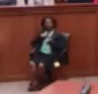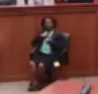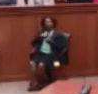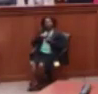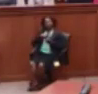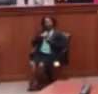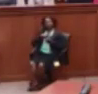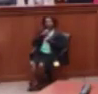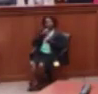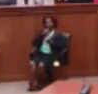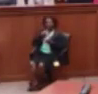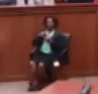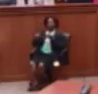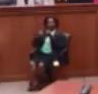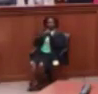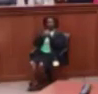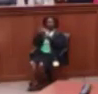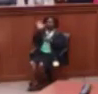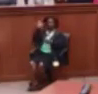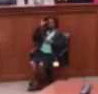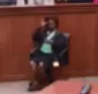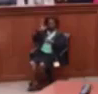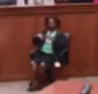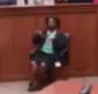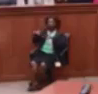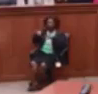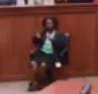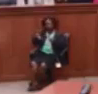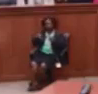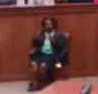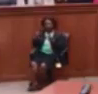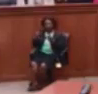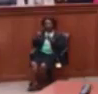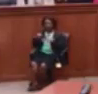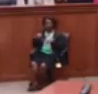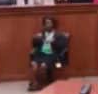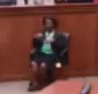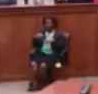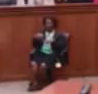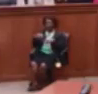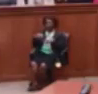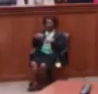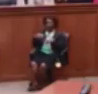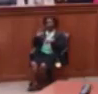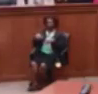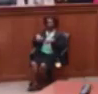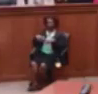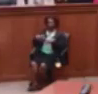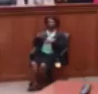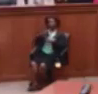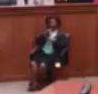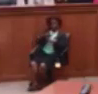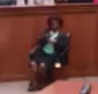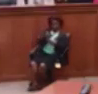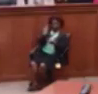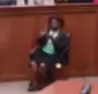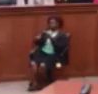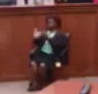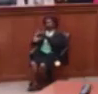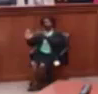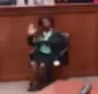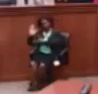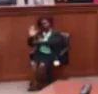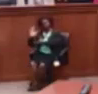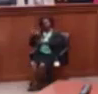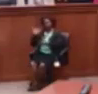incredibly supportive of this concept of finding ways to strengthen relationships between post-secondary and secondary to ensure that